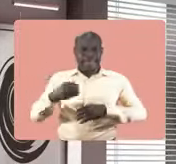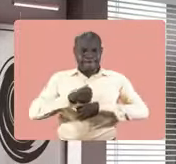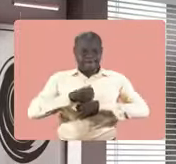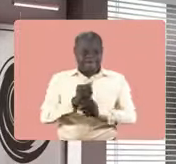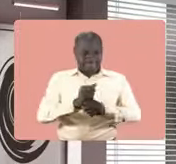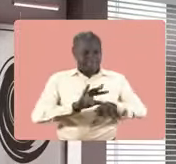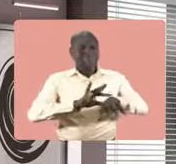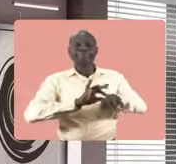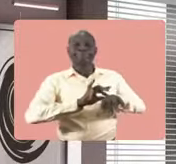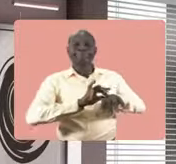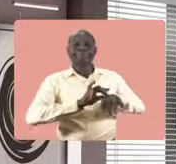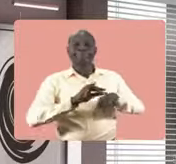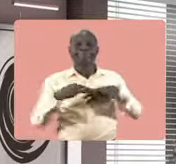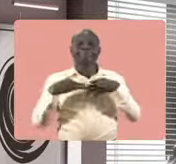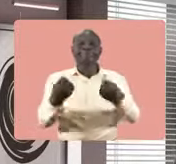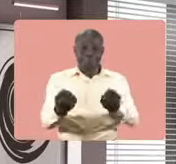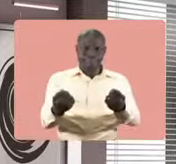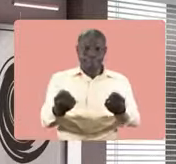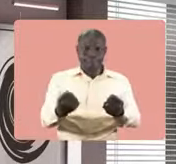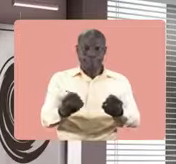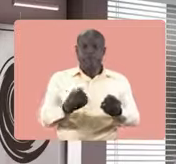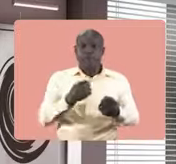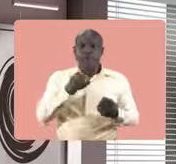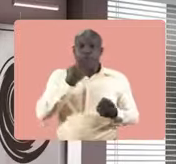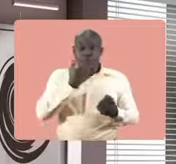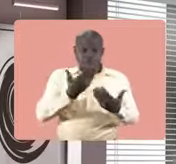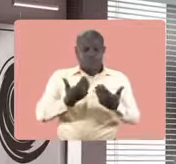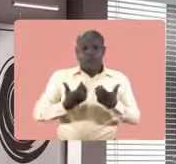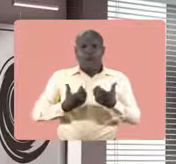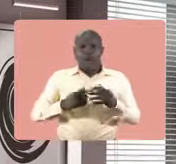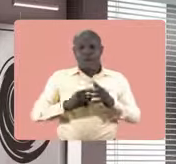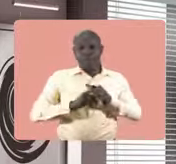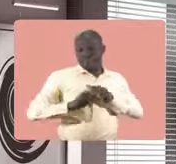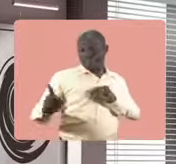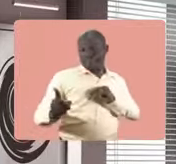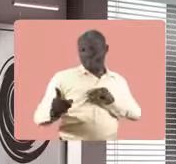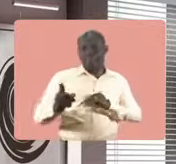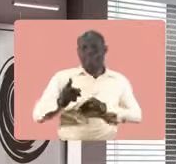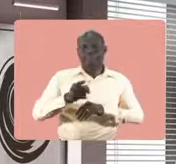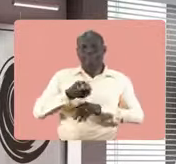his strength, whose heart departs from the Lord.